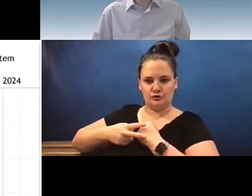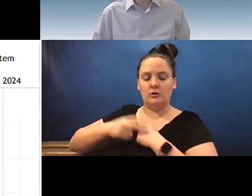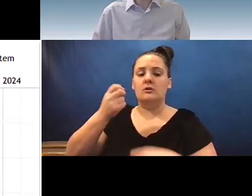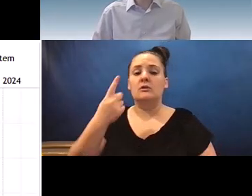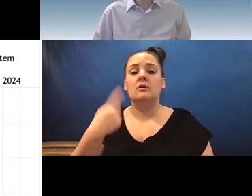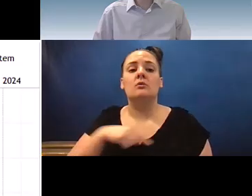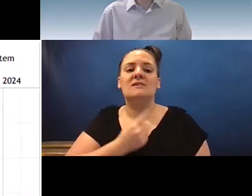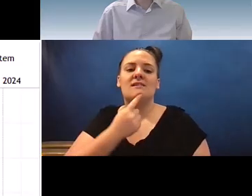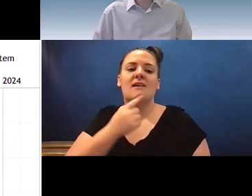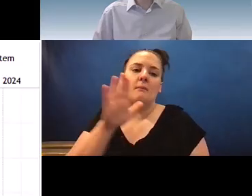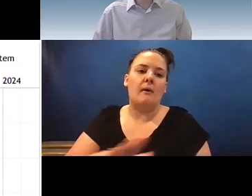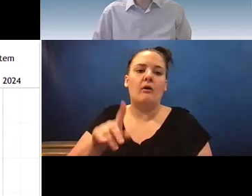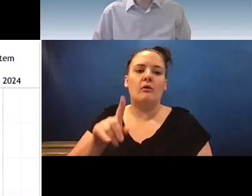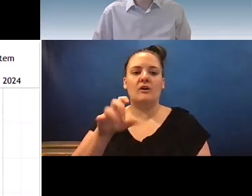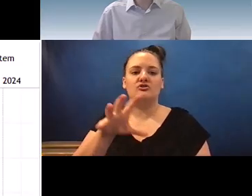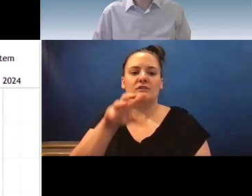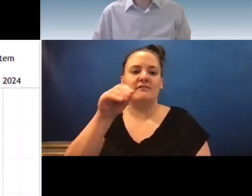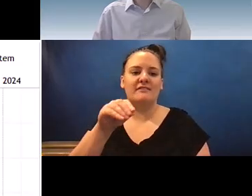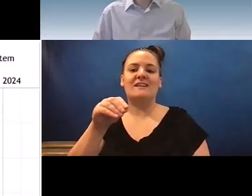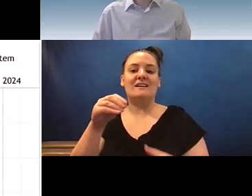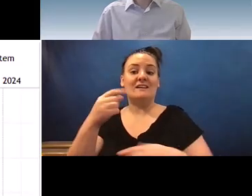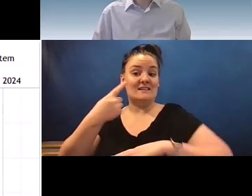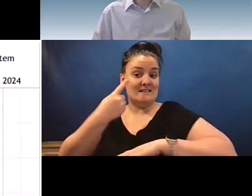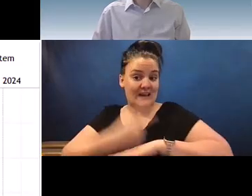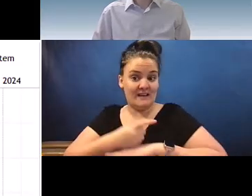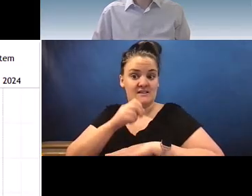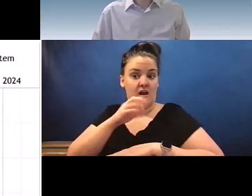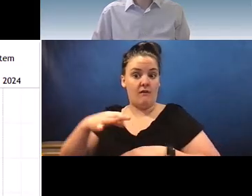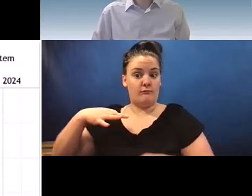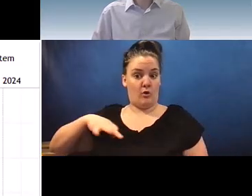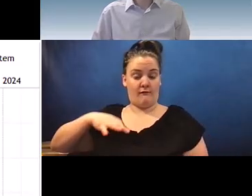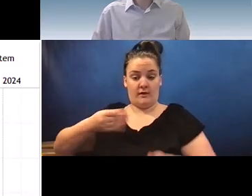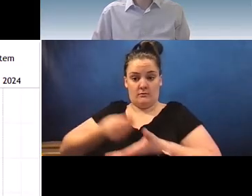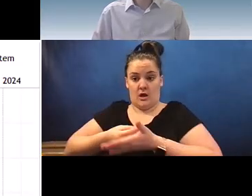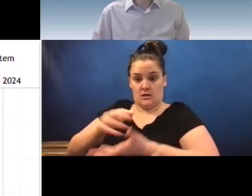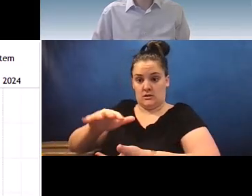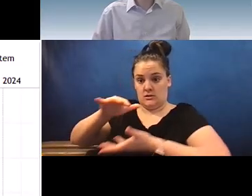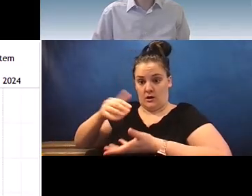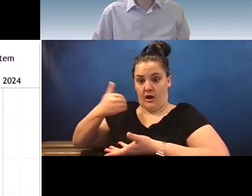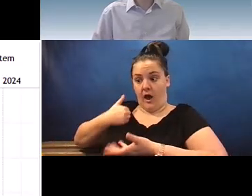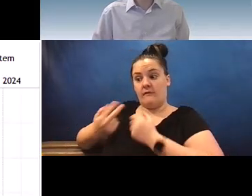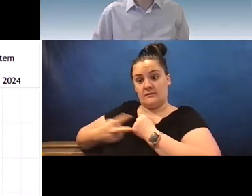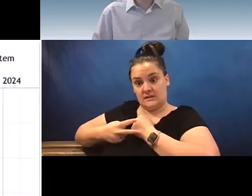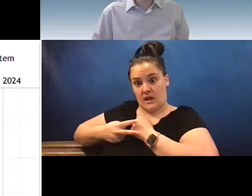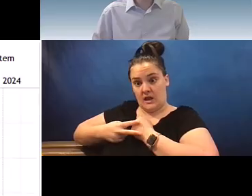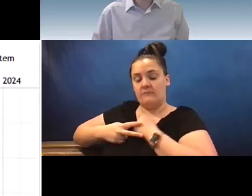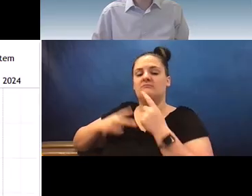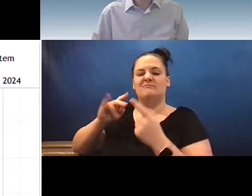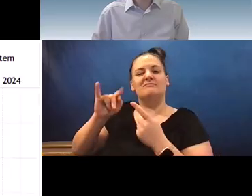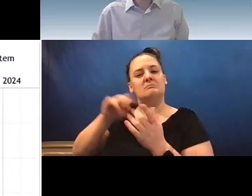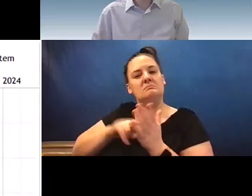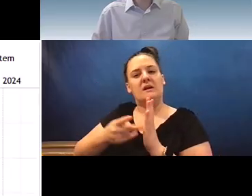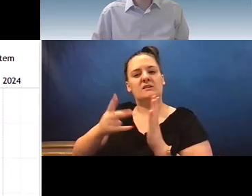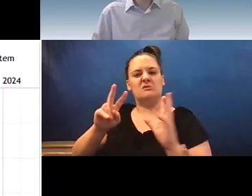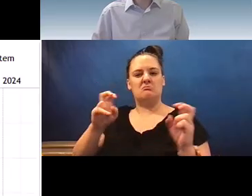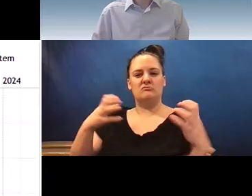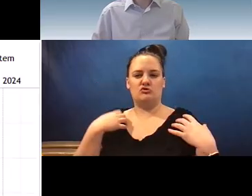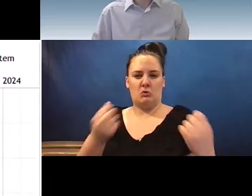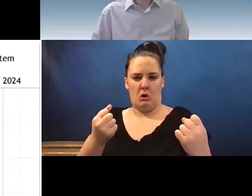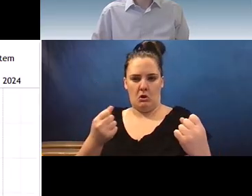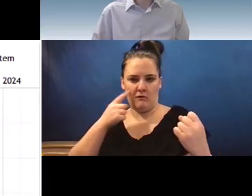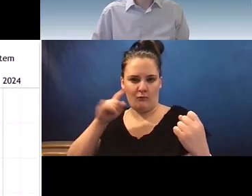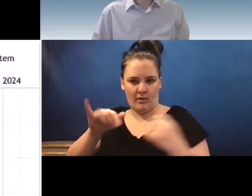150 days places a hospital in a strong position. We see here on the right that there's a wide variation between hospitals in